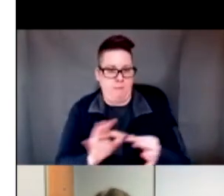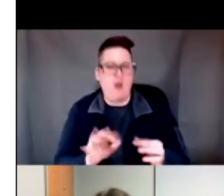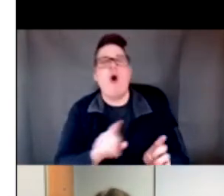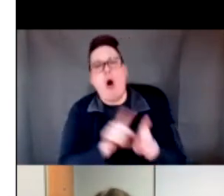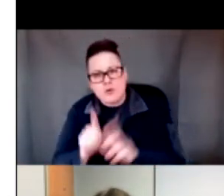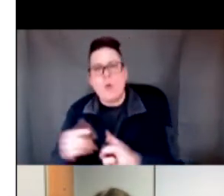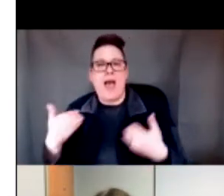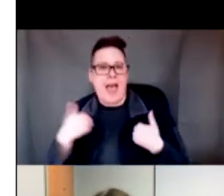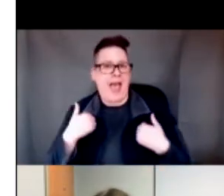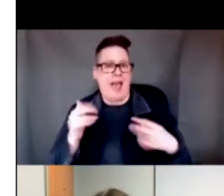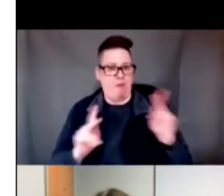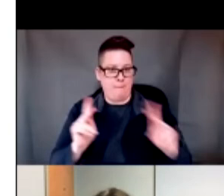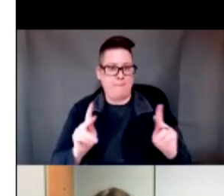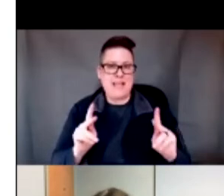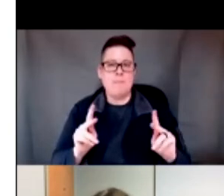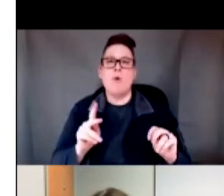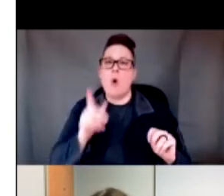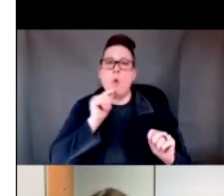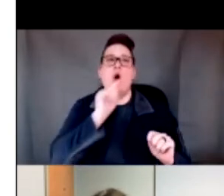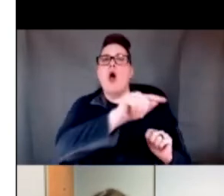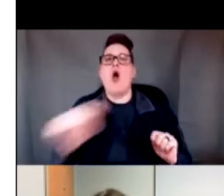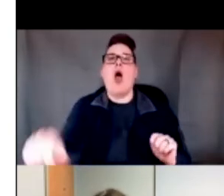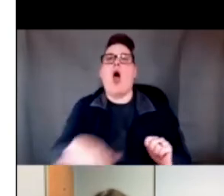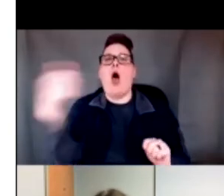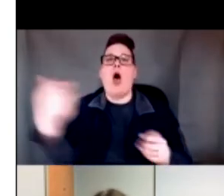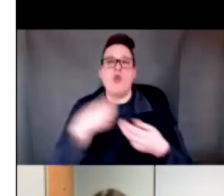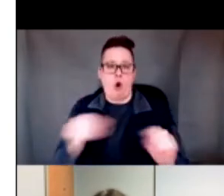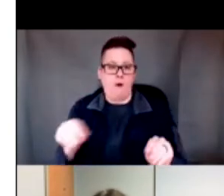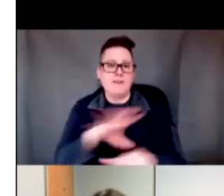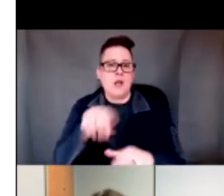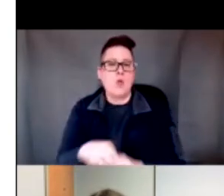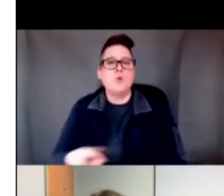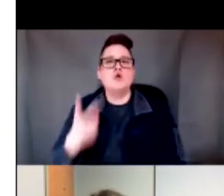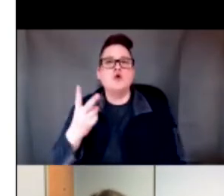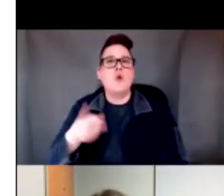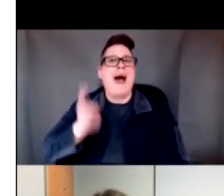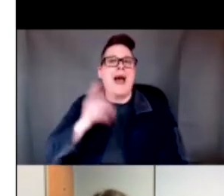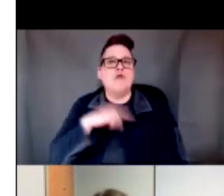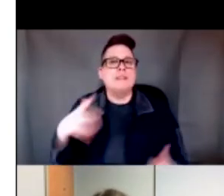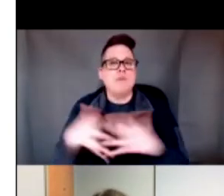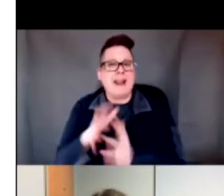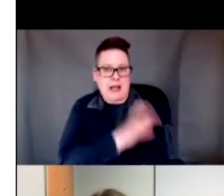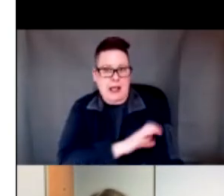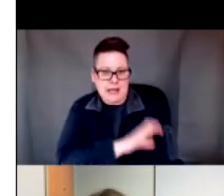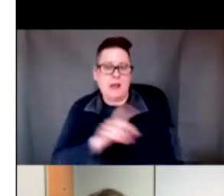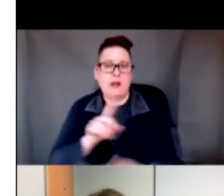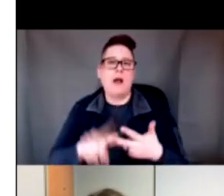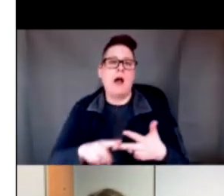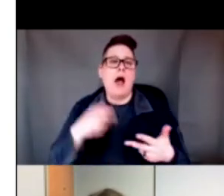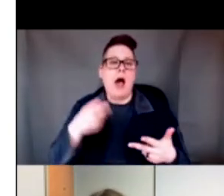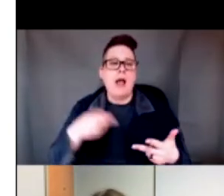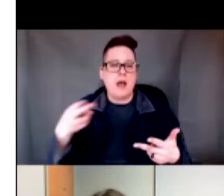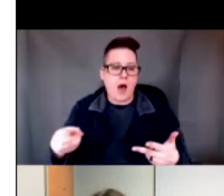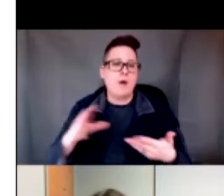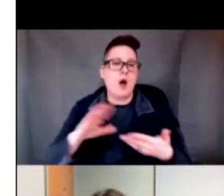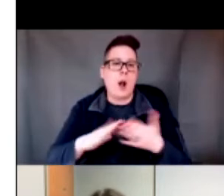have people integrated in other practices in OBGYN, including 2 high-risk pregnancy clinics, Highland Hospital, Community OB,